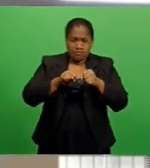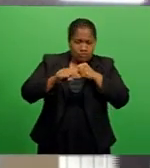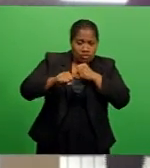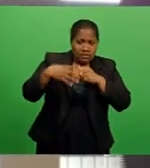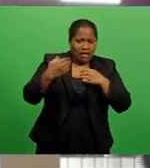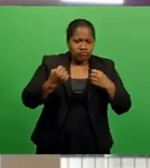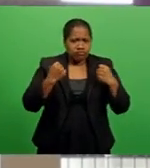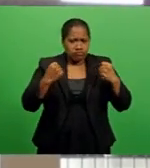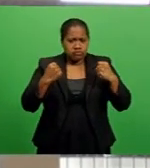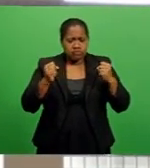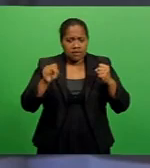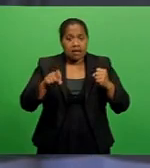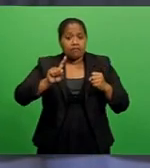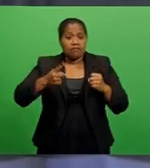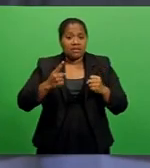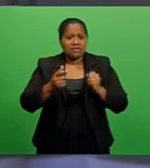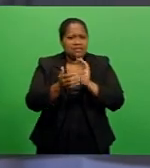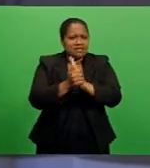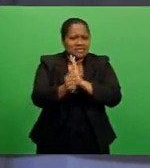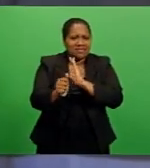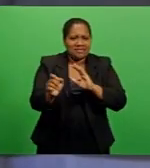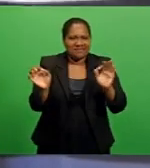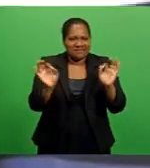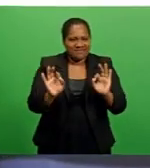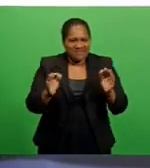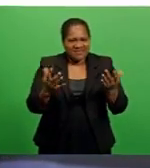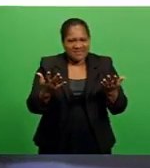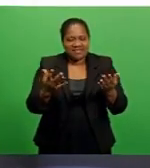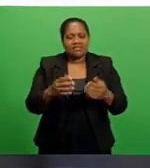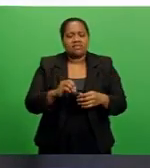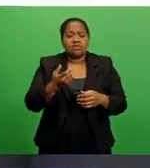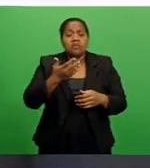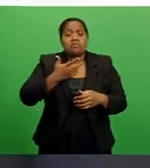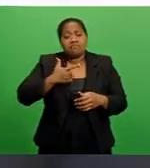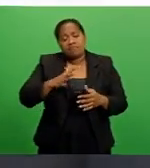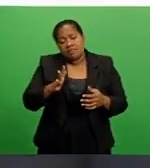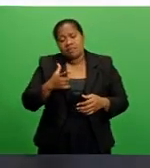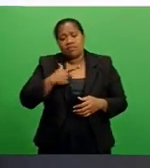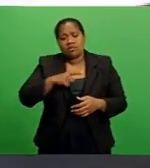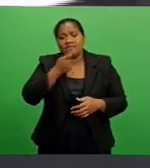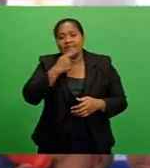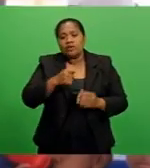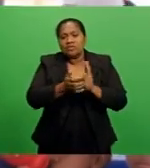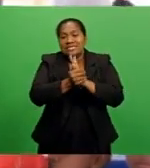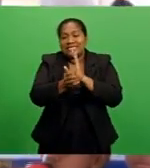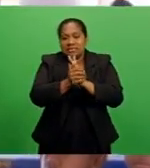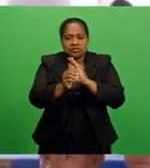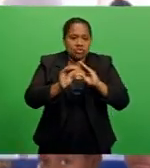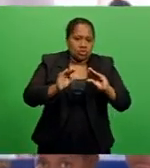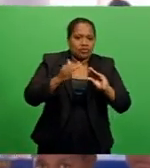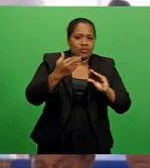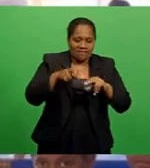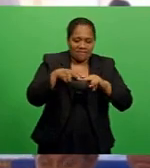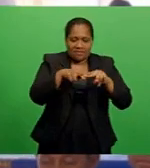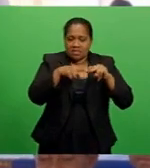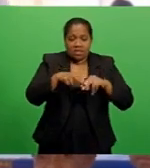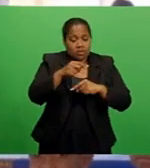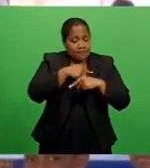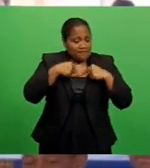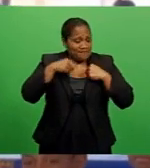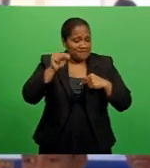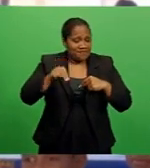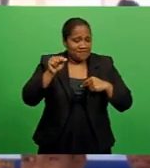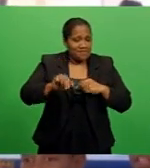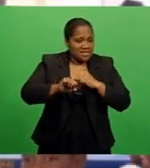lacking the skills. This is partly because there are few skilled coaches in Fiji. We need skills, because